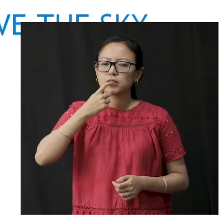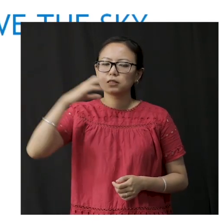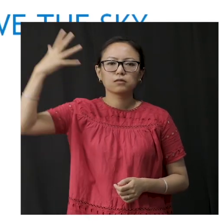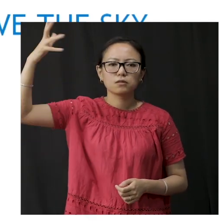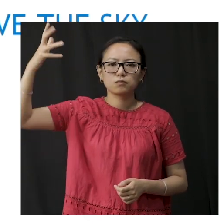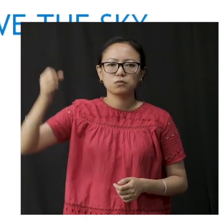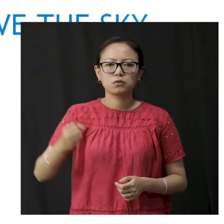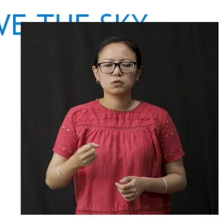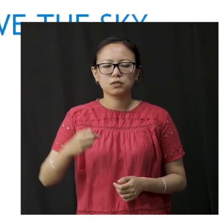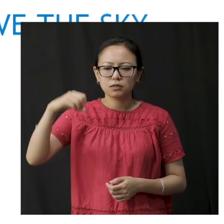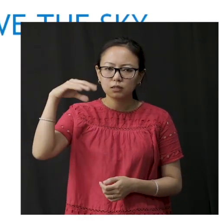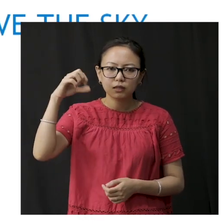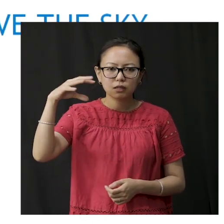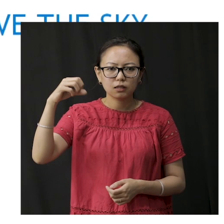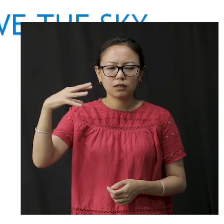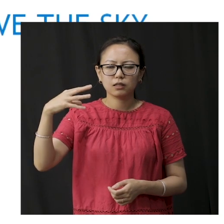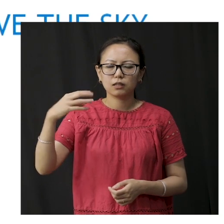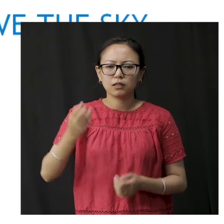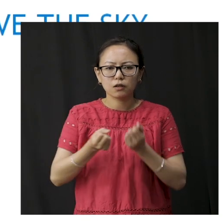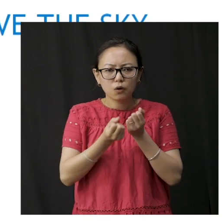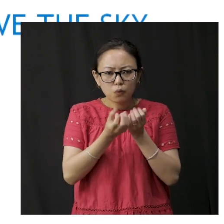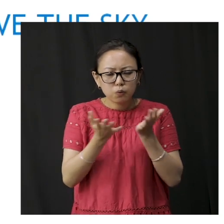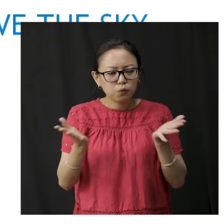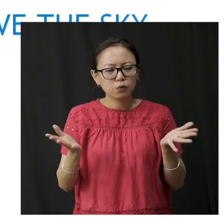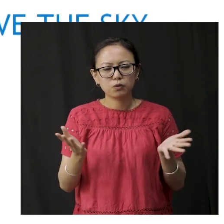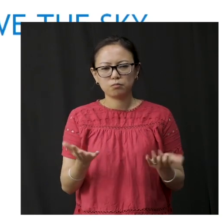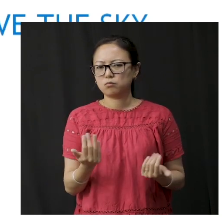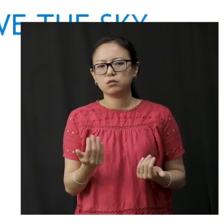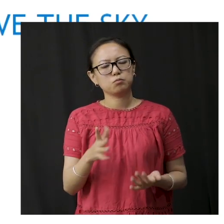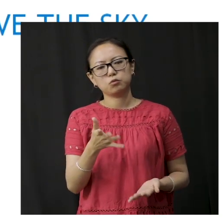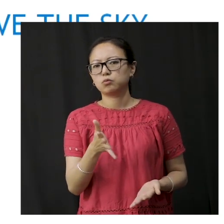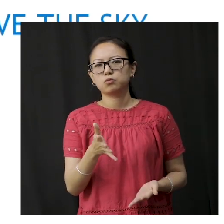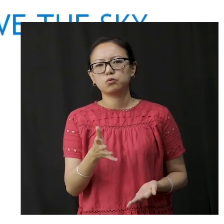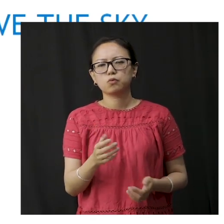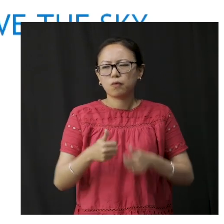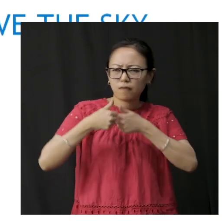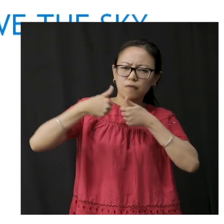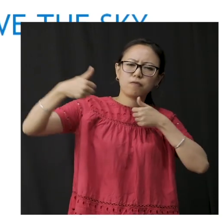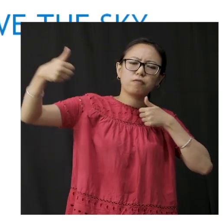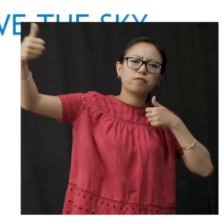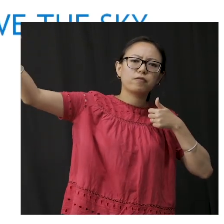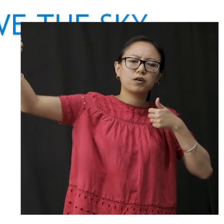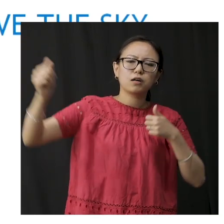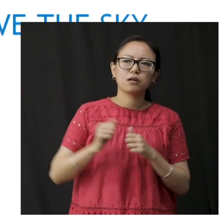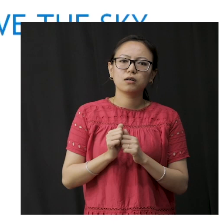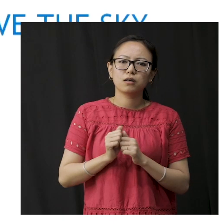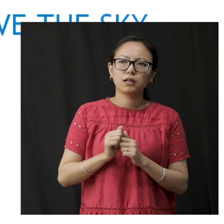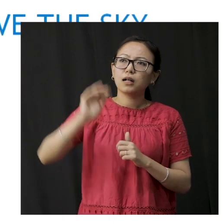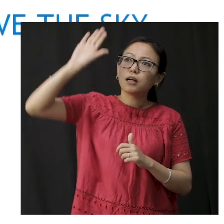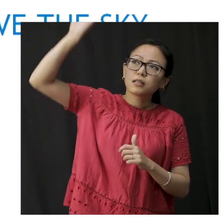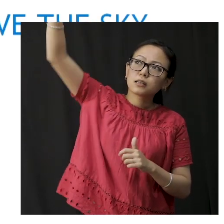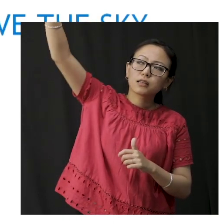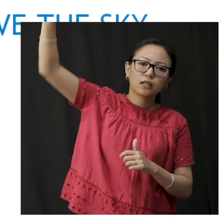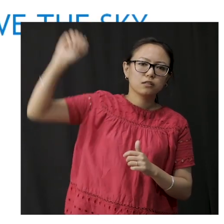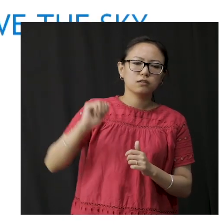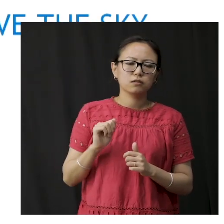reach it. And see, even if we are able to reach the sky and touch the moon and the sun, we will